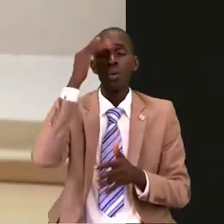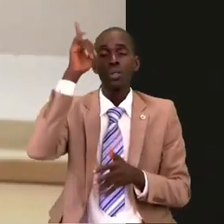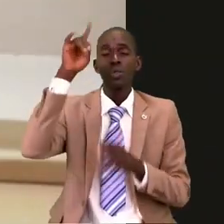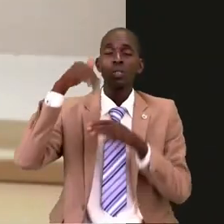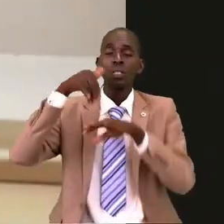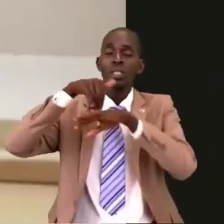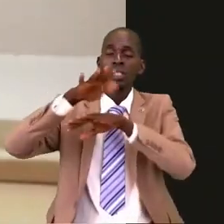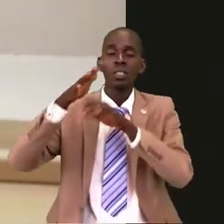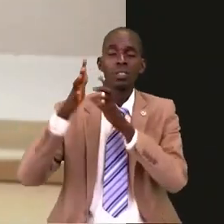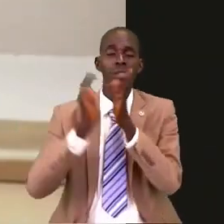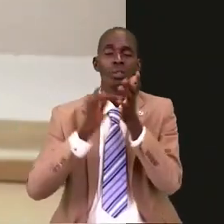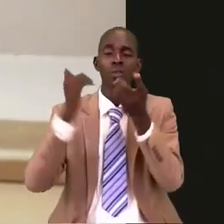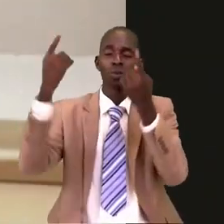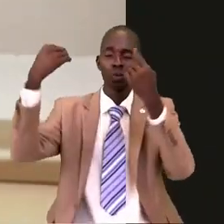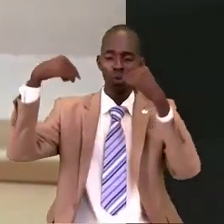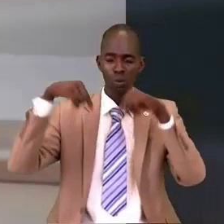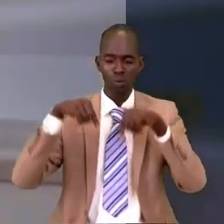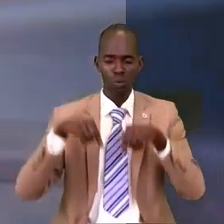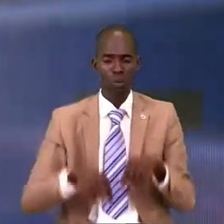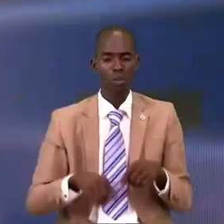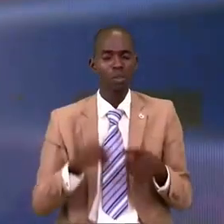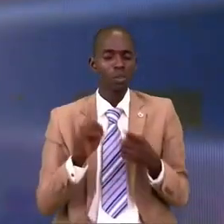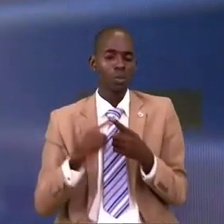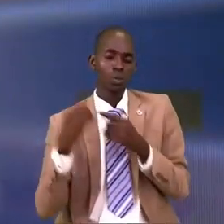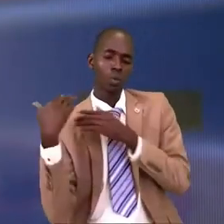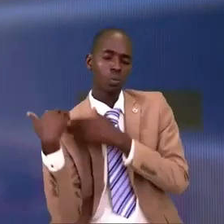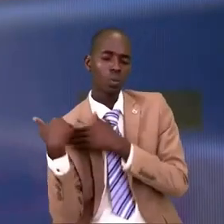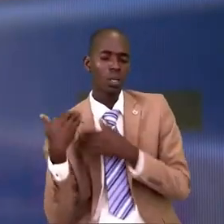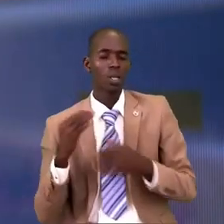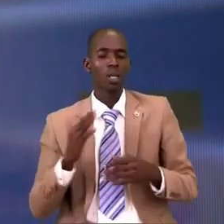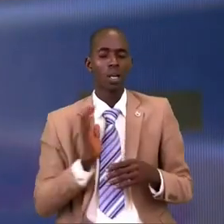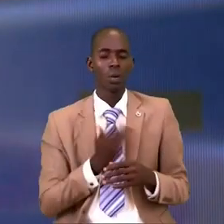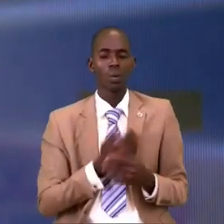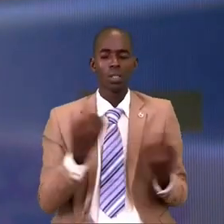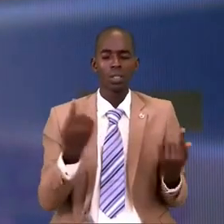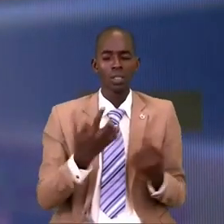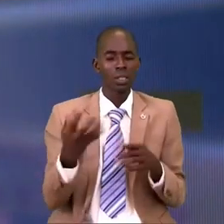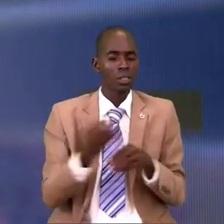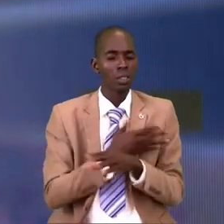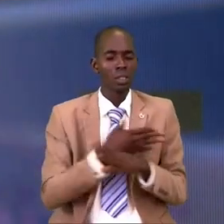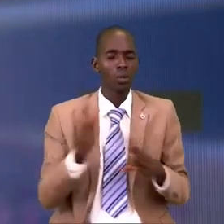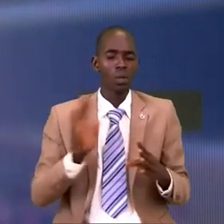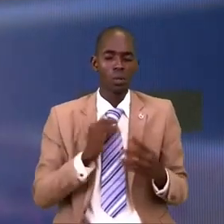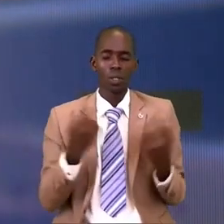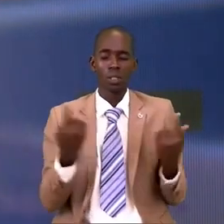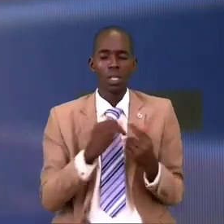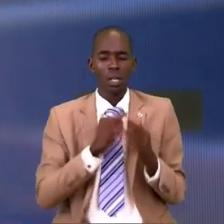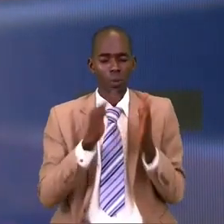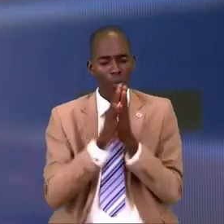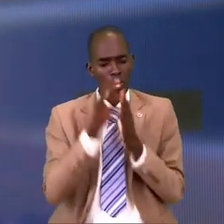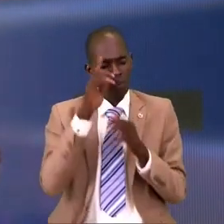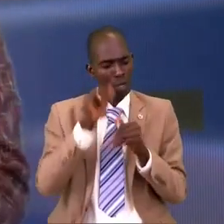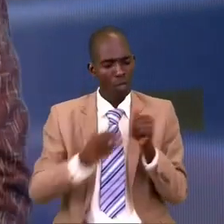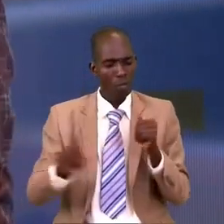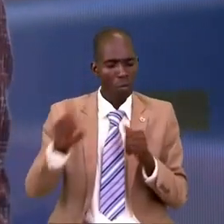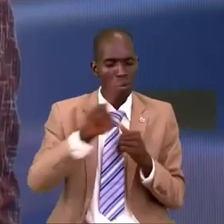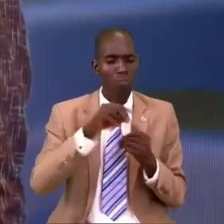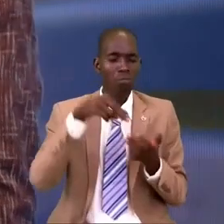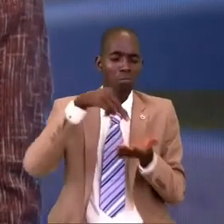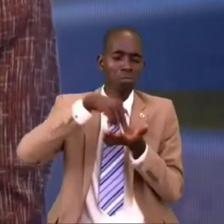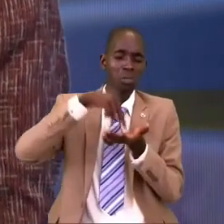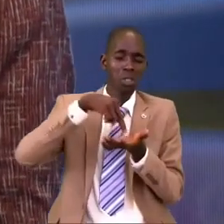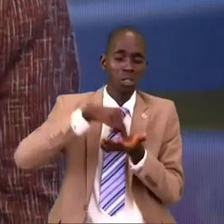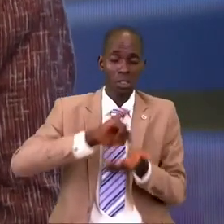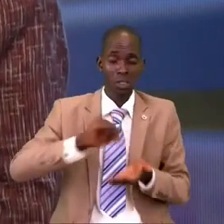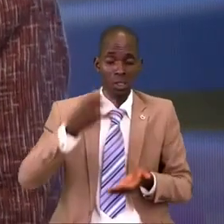standing, raising up their hands, desiring that they will have your forgiveness and the freedom and the salvation.